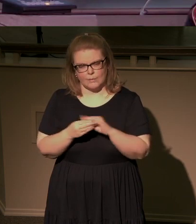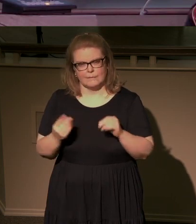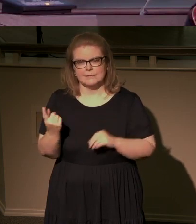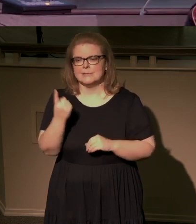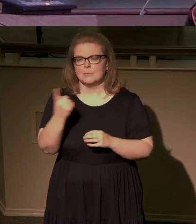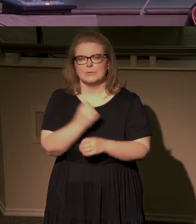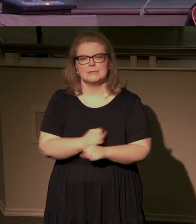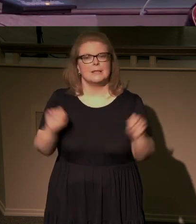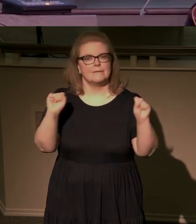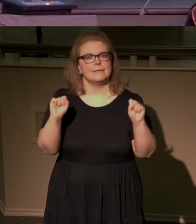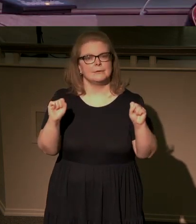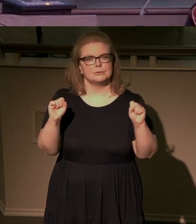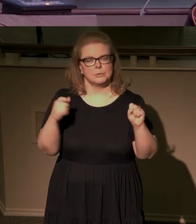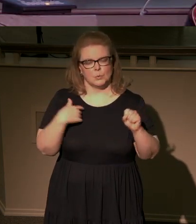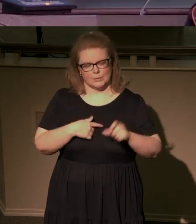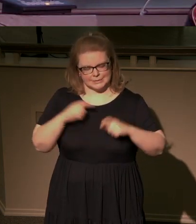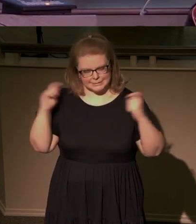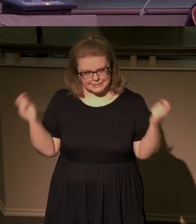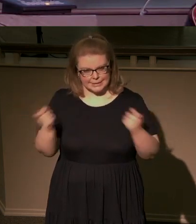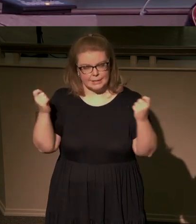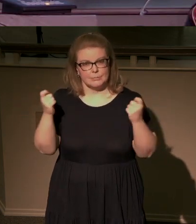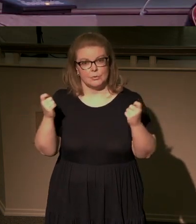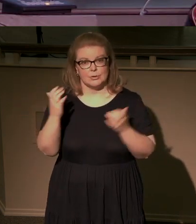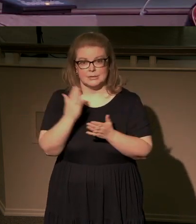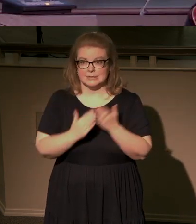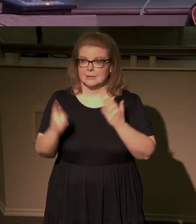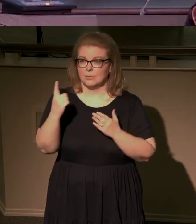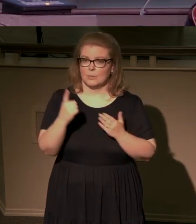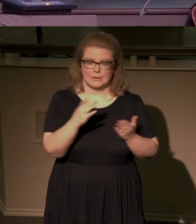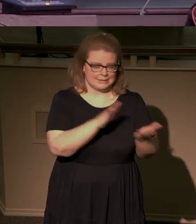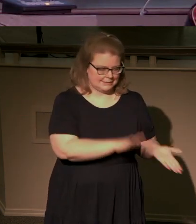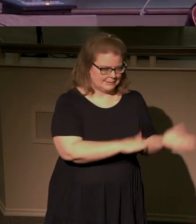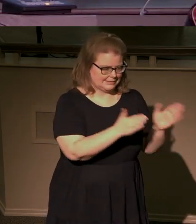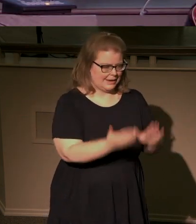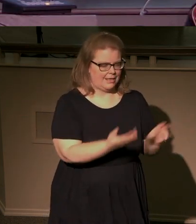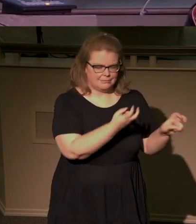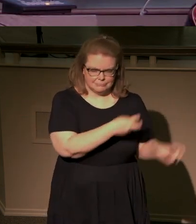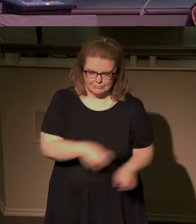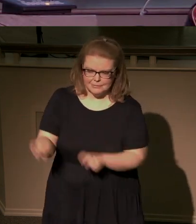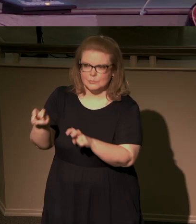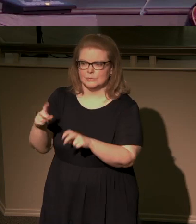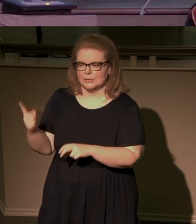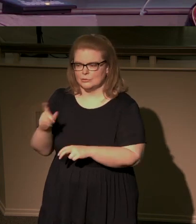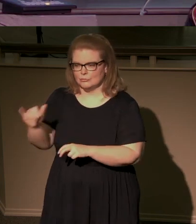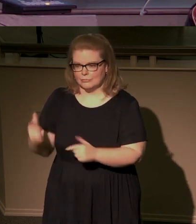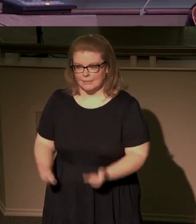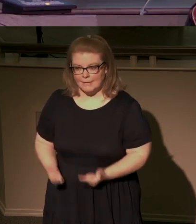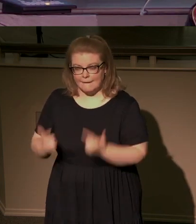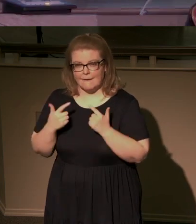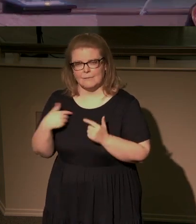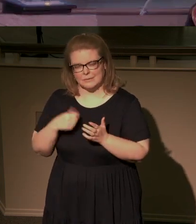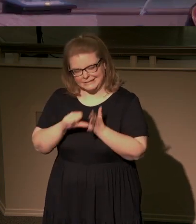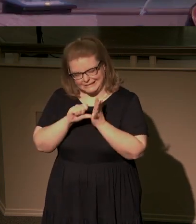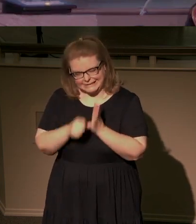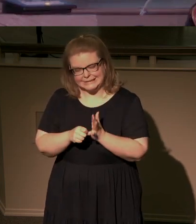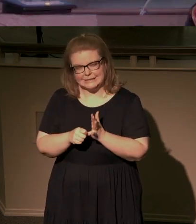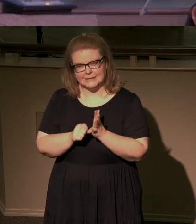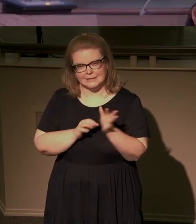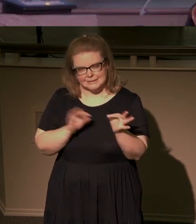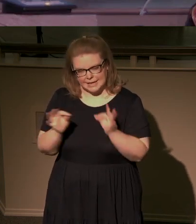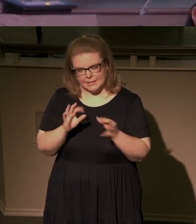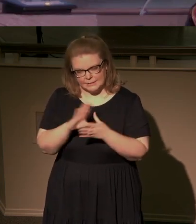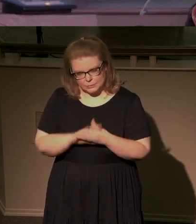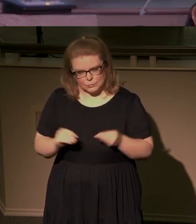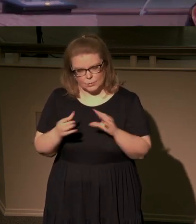we celebrate that someone has moved from death to life, we are emphasizing and telling the story of what God